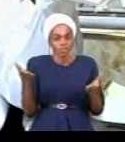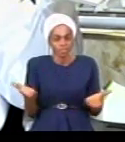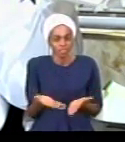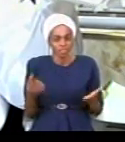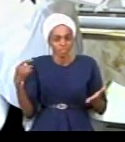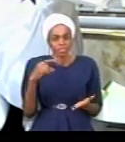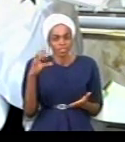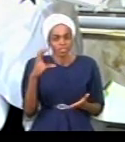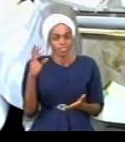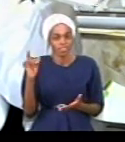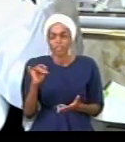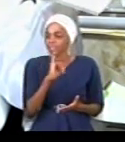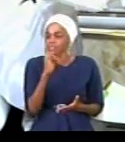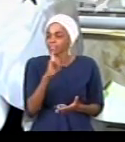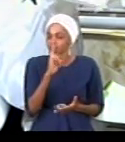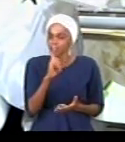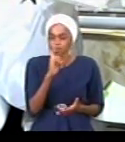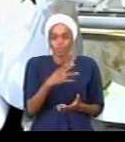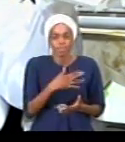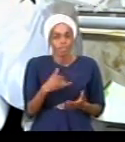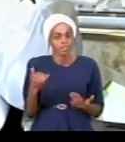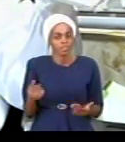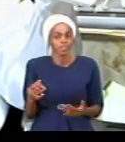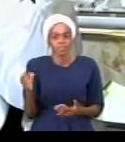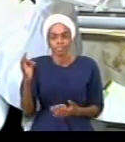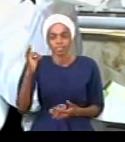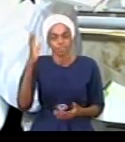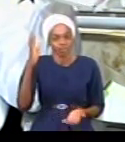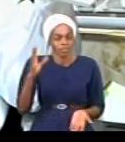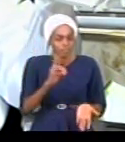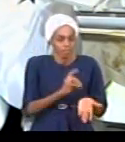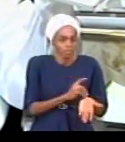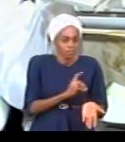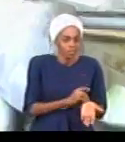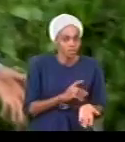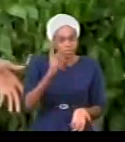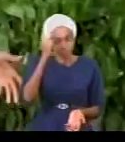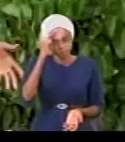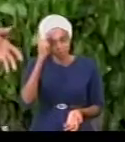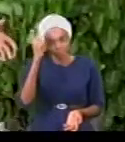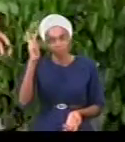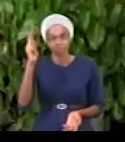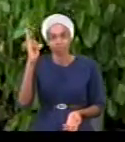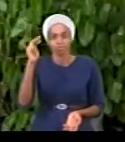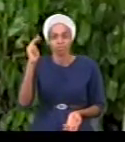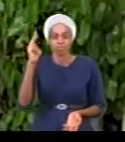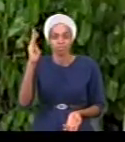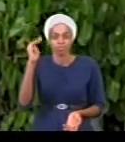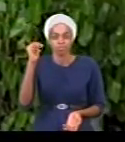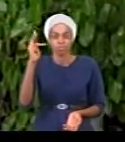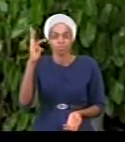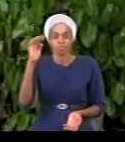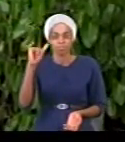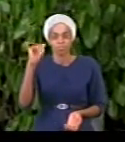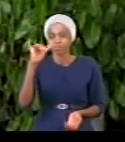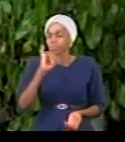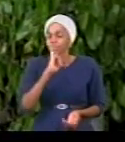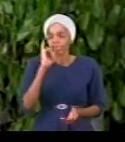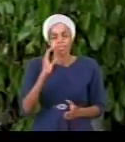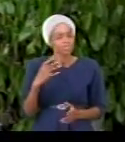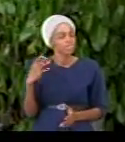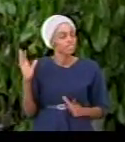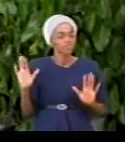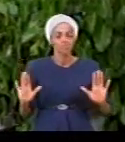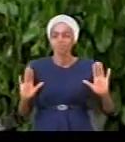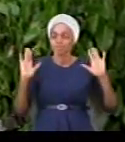Blekumuyi, is amazing, it's wonderful, it's great. Oh, thank God for this great miracle. Before, I cannot do like this. I